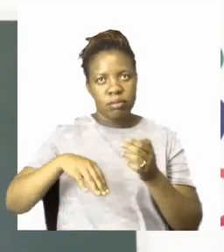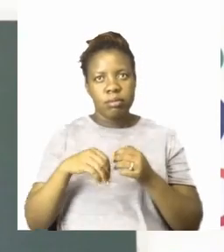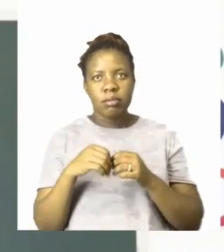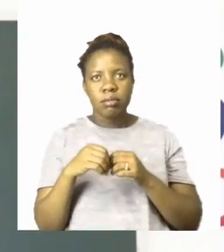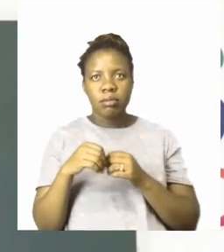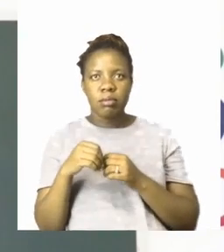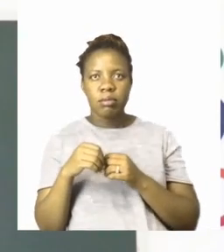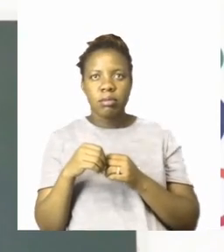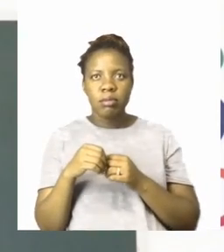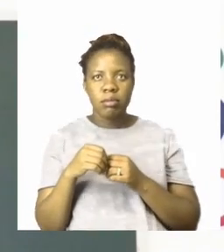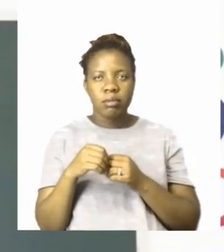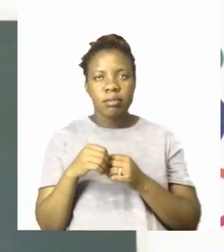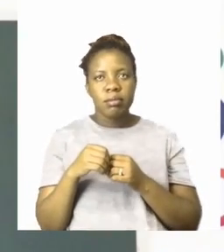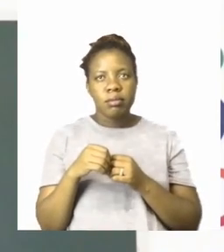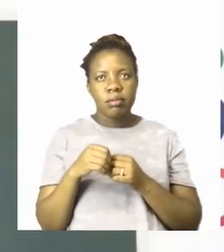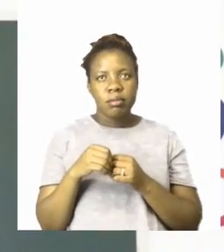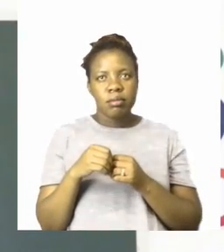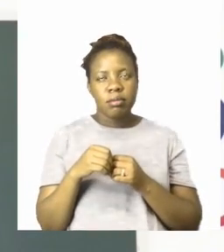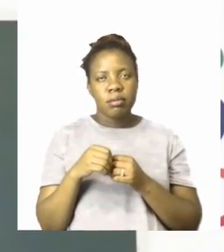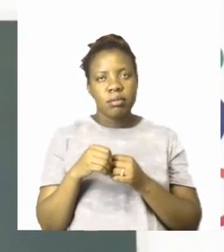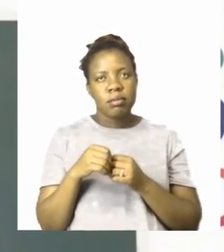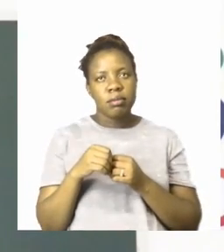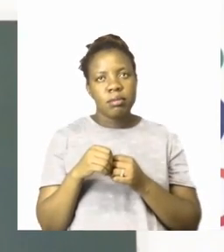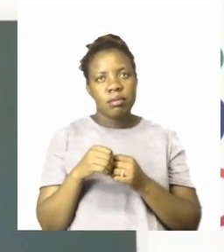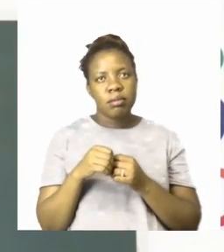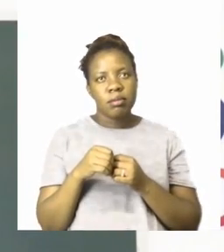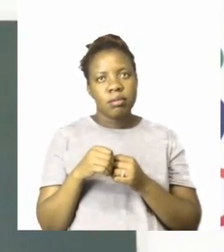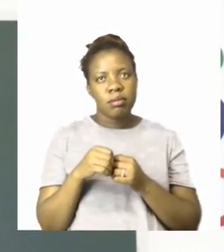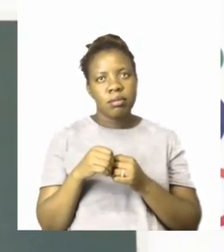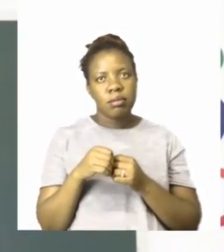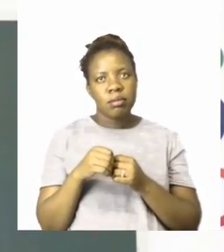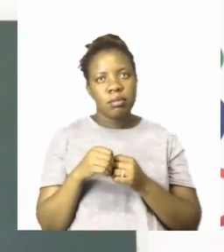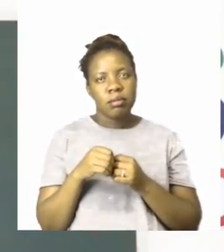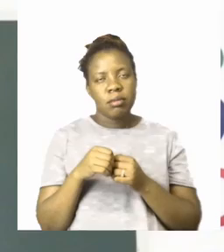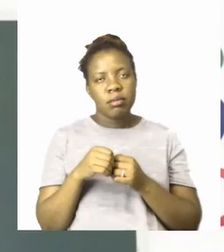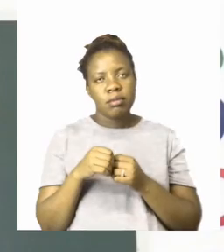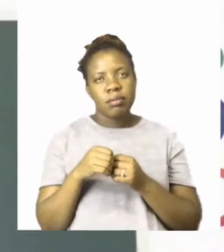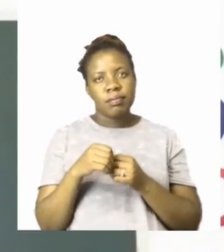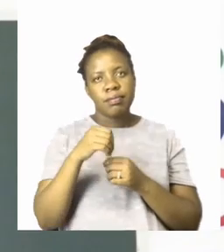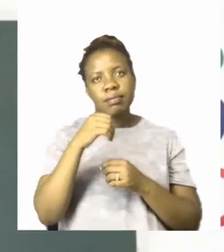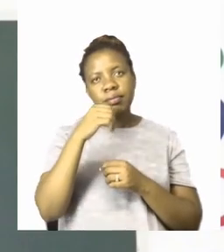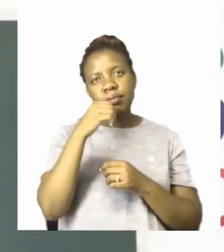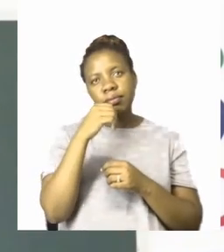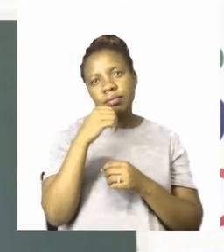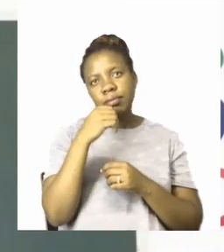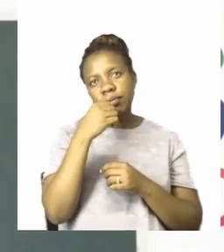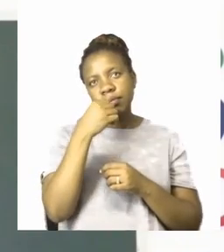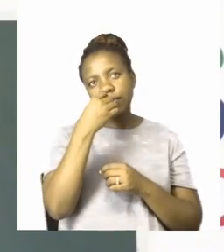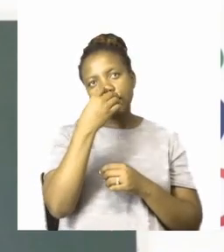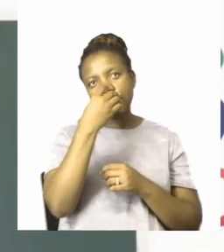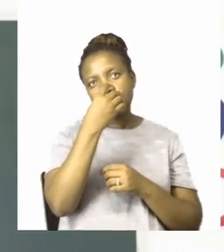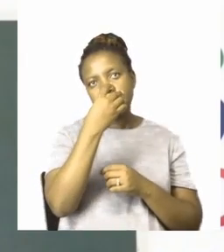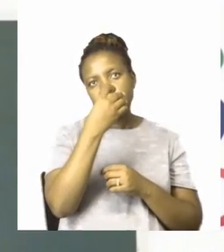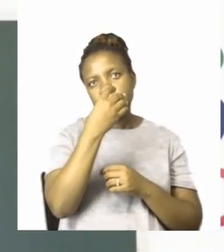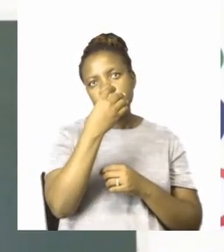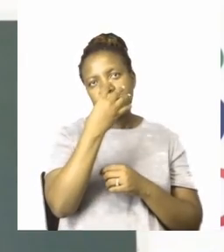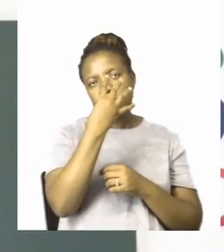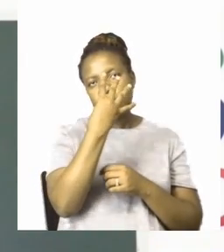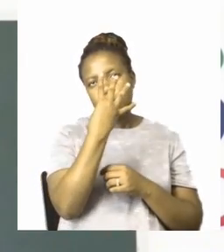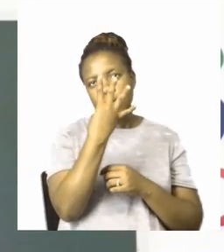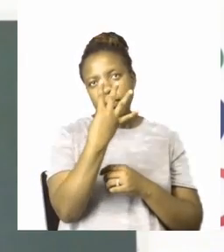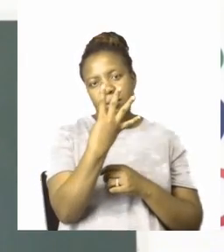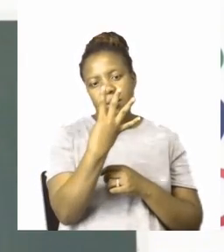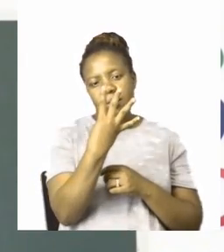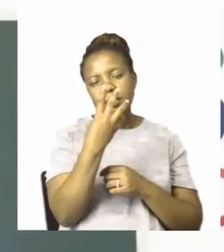this one for us as well. So let's minus all these sums and see how we do that. So the first one